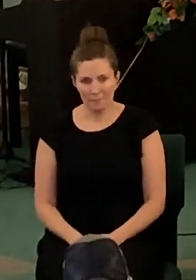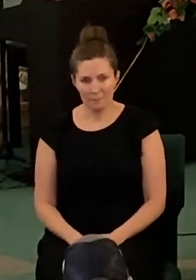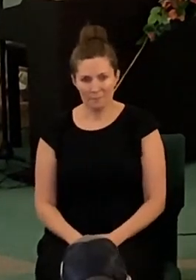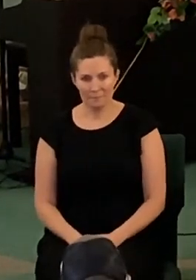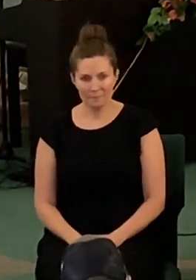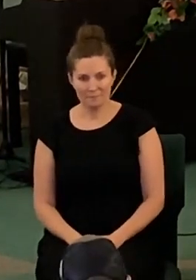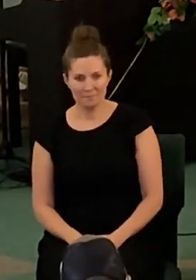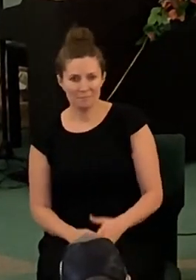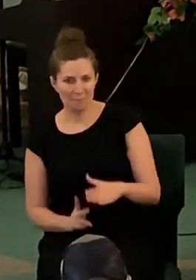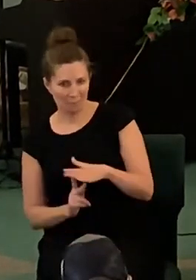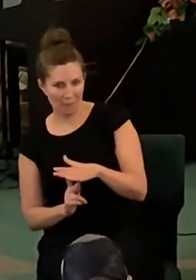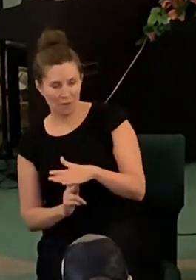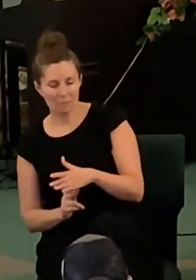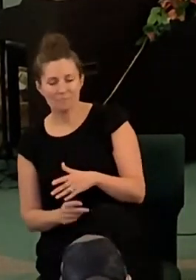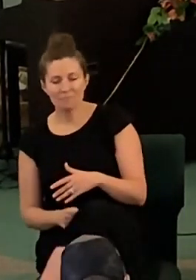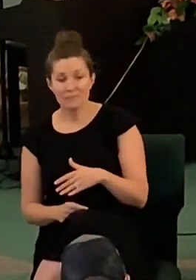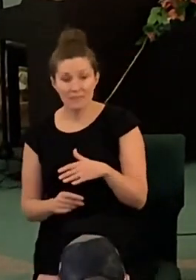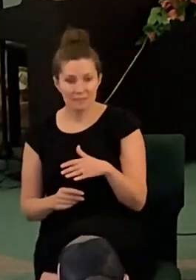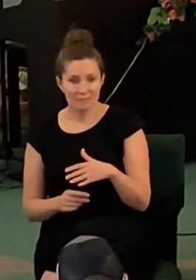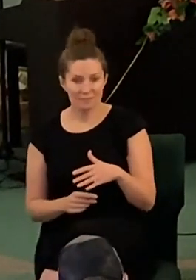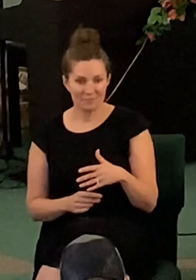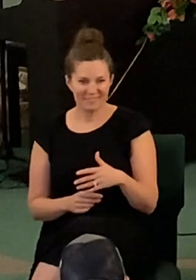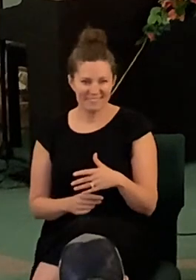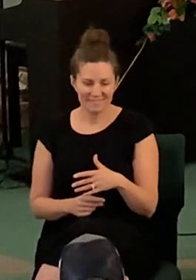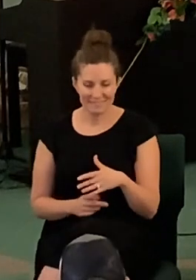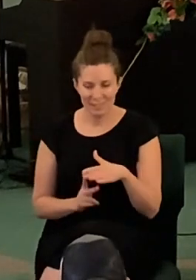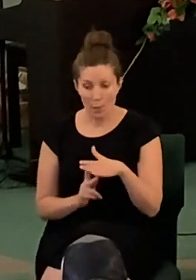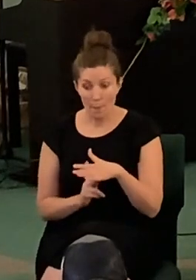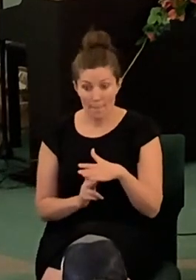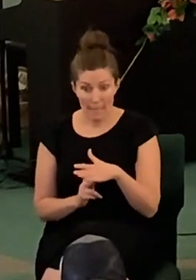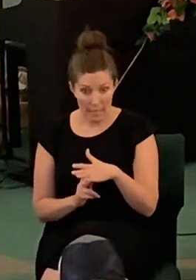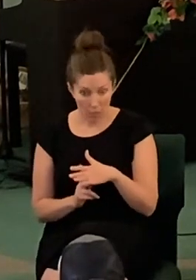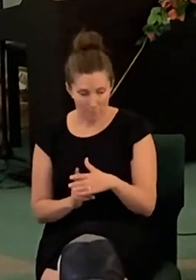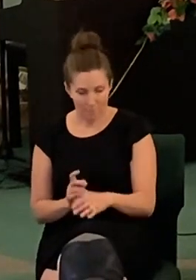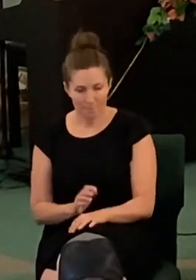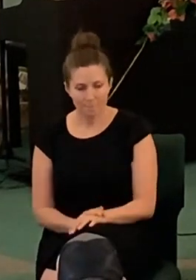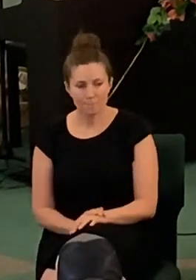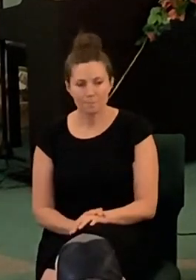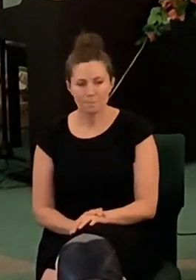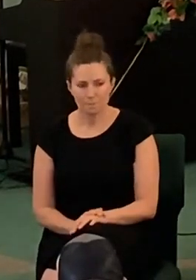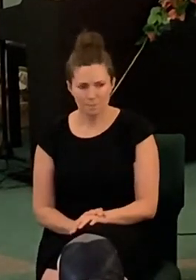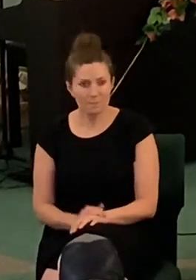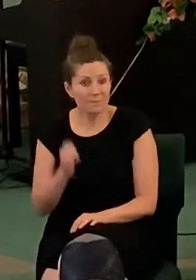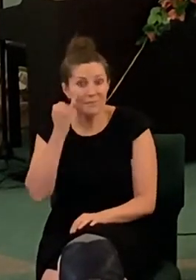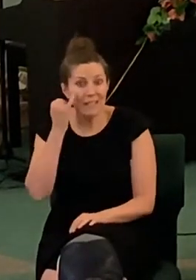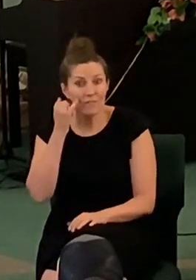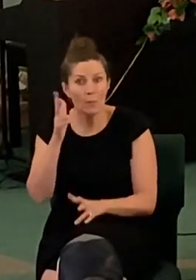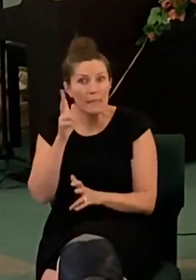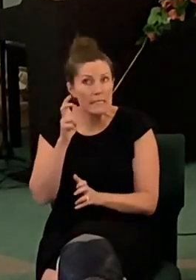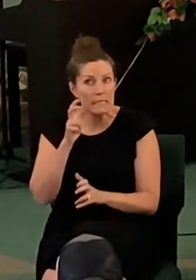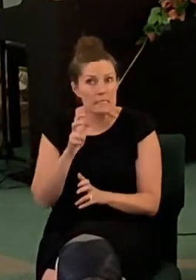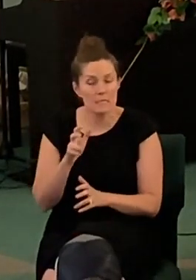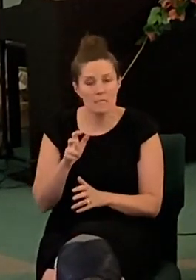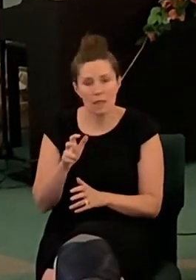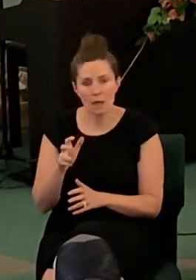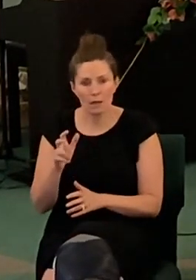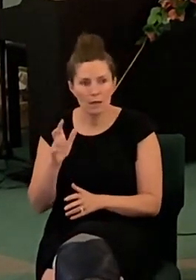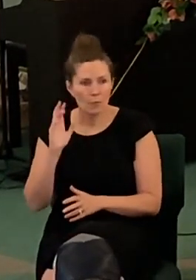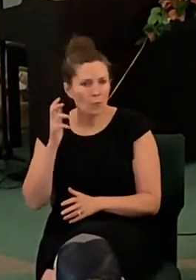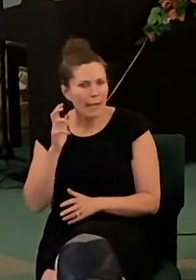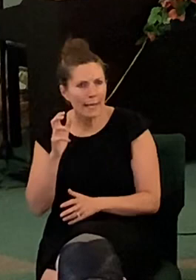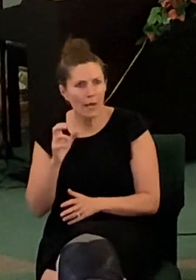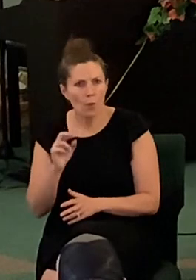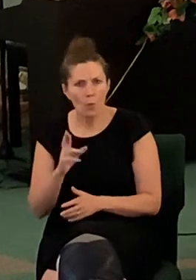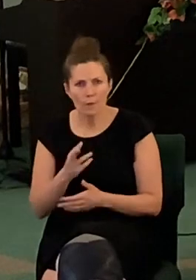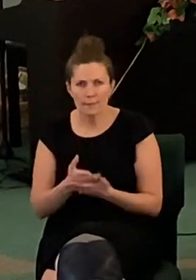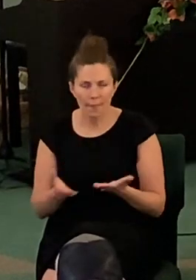verse 22, if you've been in church for a while or listen to podcasts or sermons on the radio, you might hear people talk about the different words